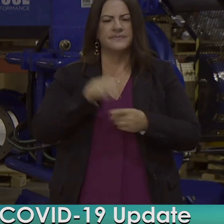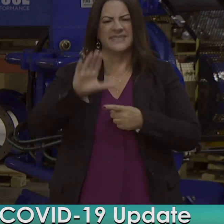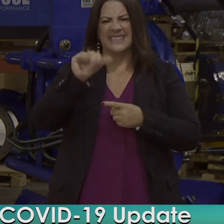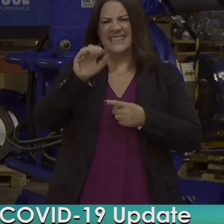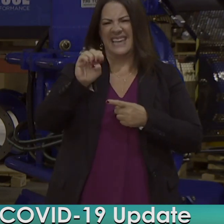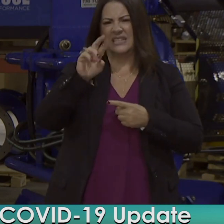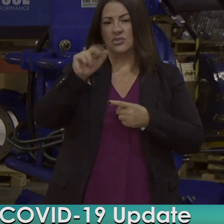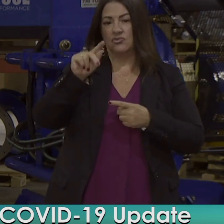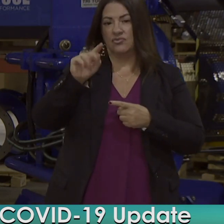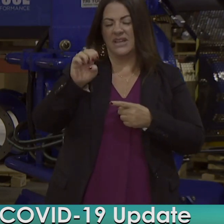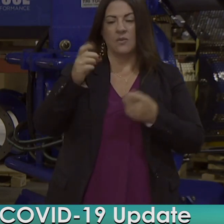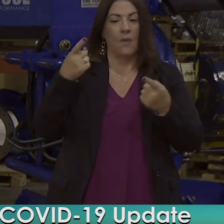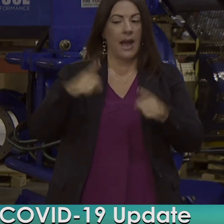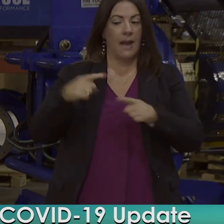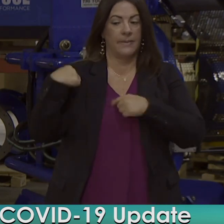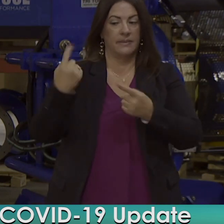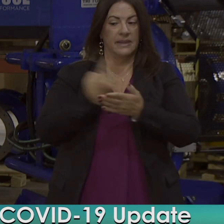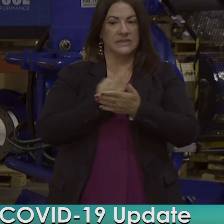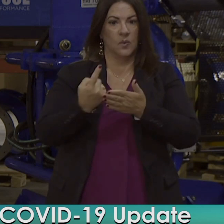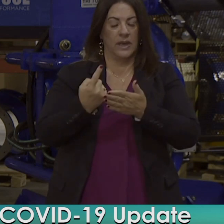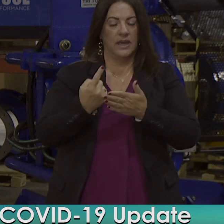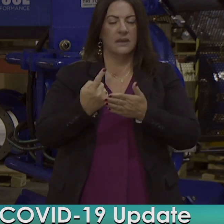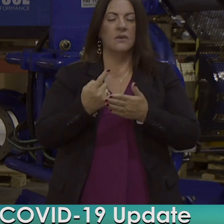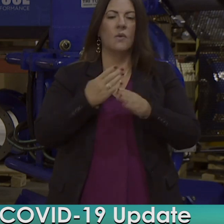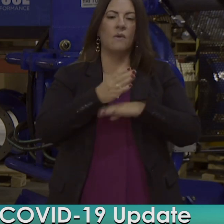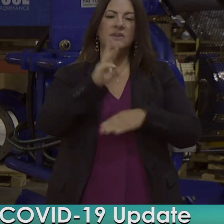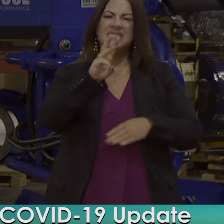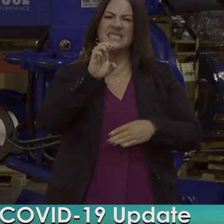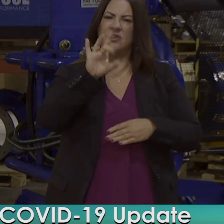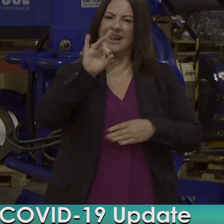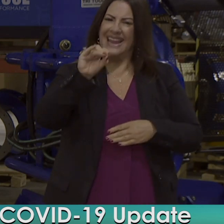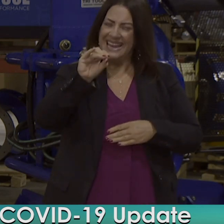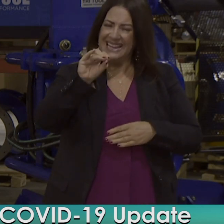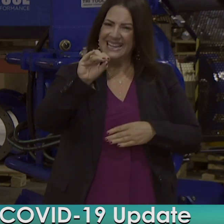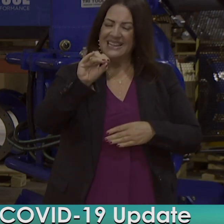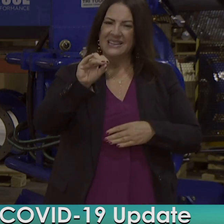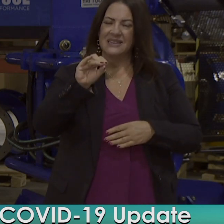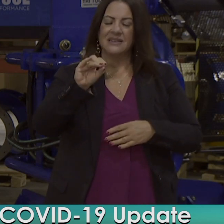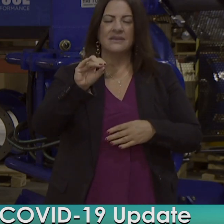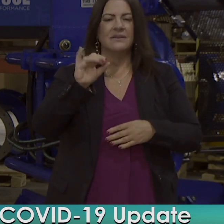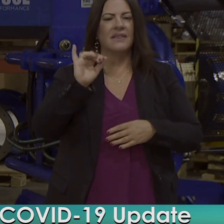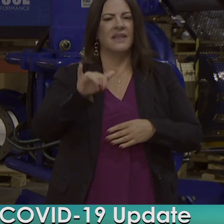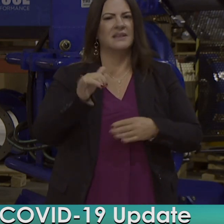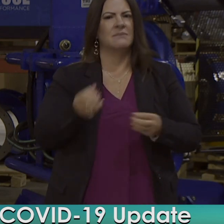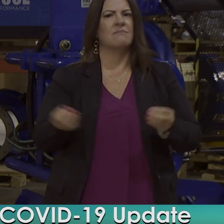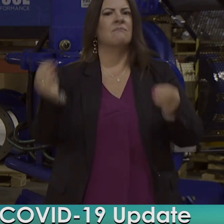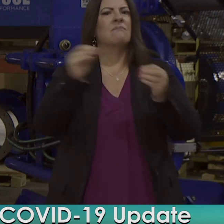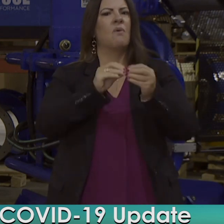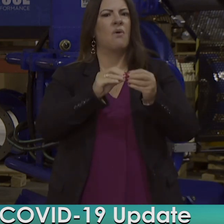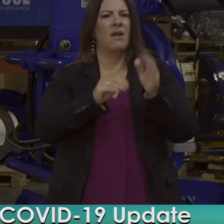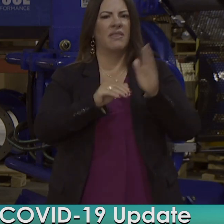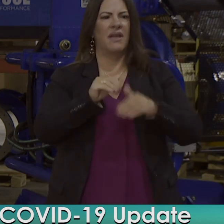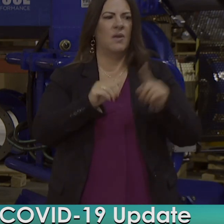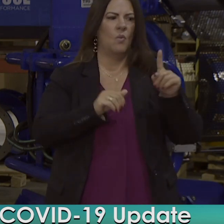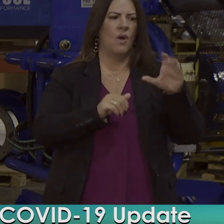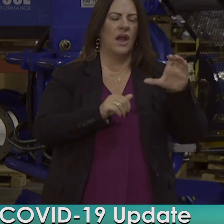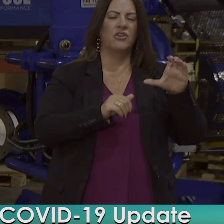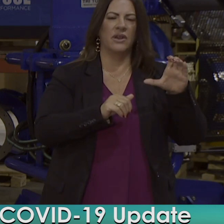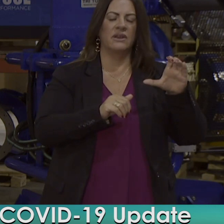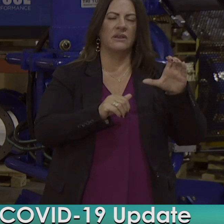over the past 7 days, which is 680. That's vastly above the 100 over the